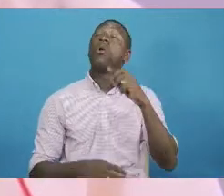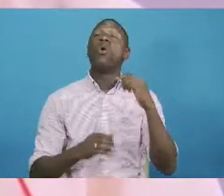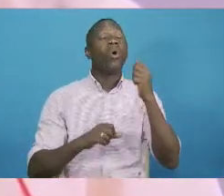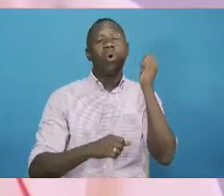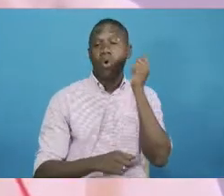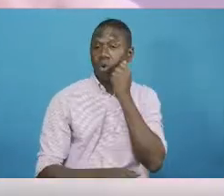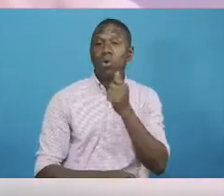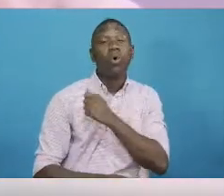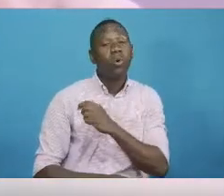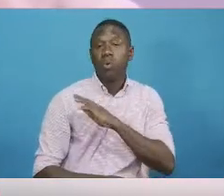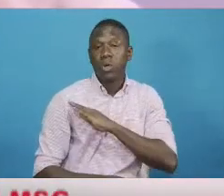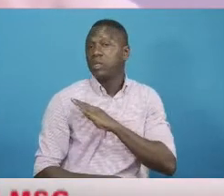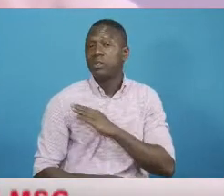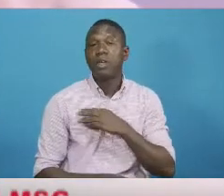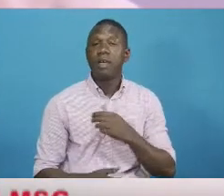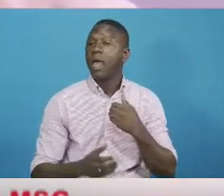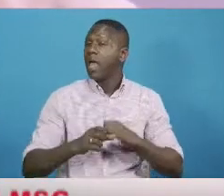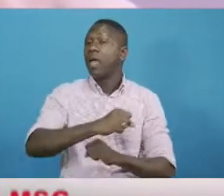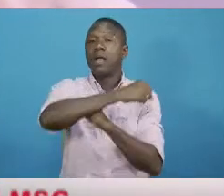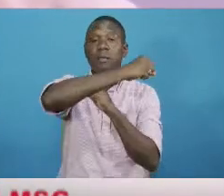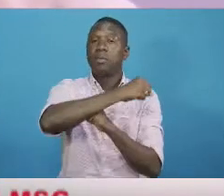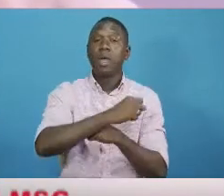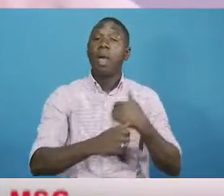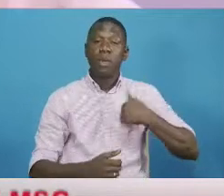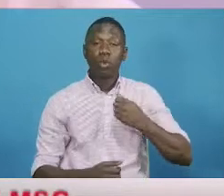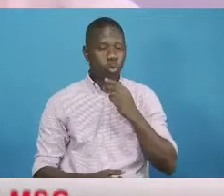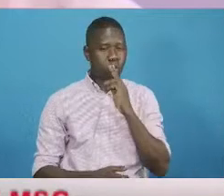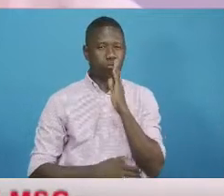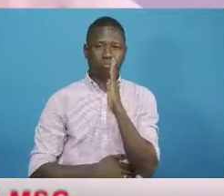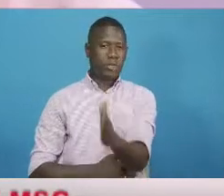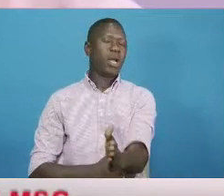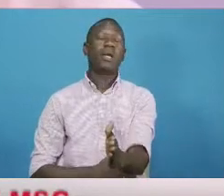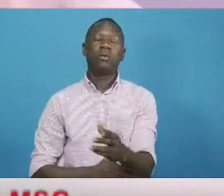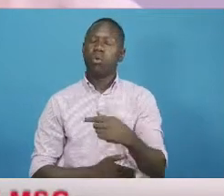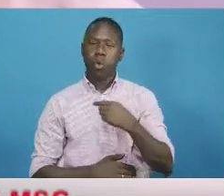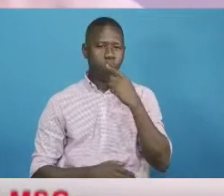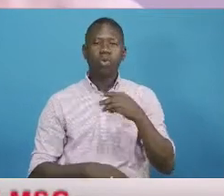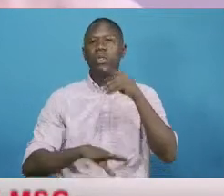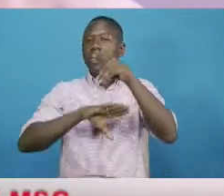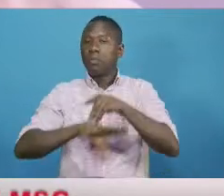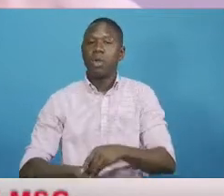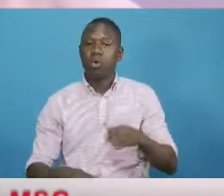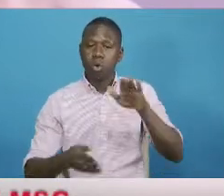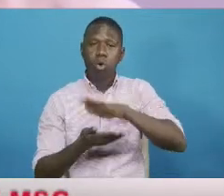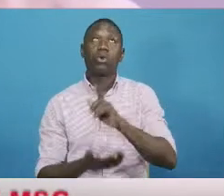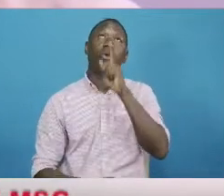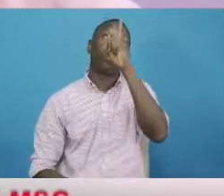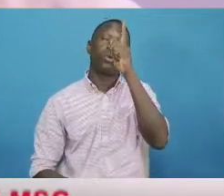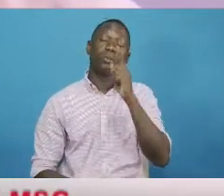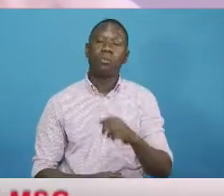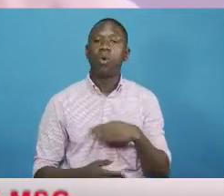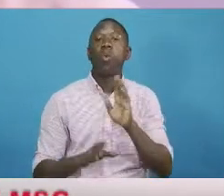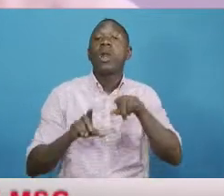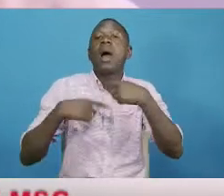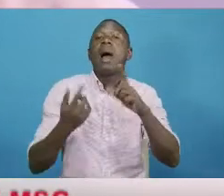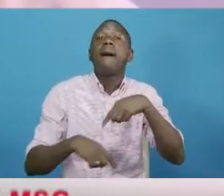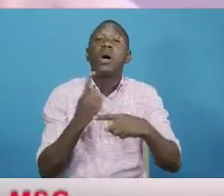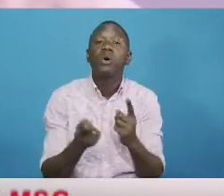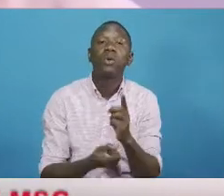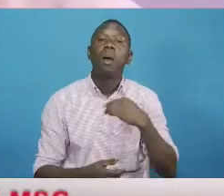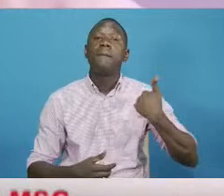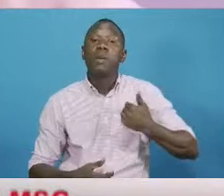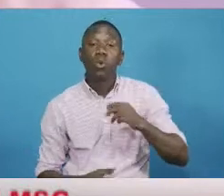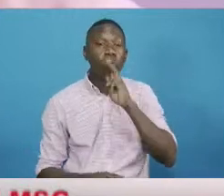and supports his lowly and obedient servants who depend on him. But what about those who do not obey God's